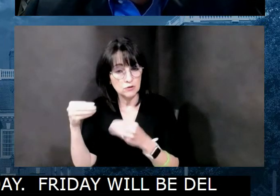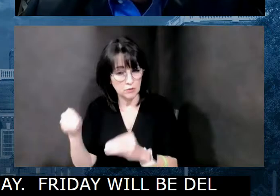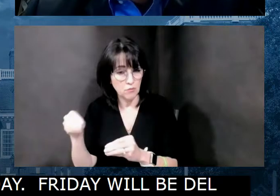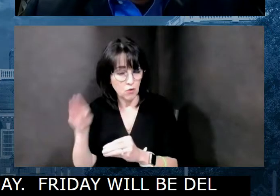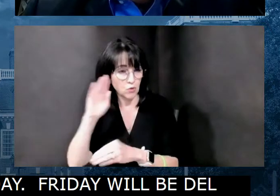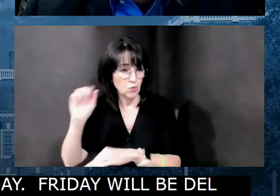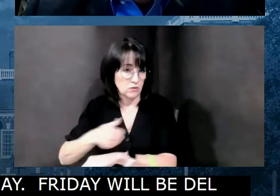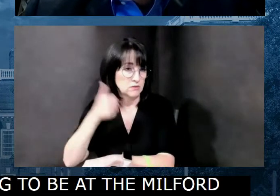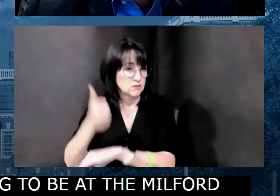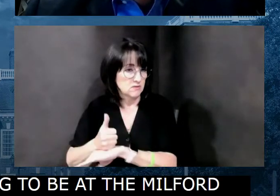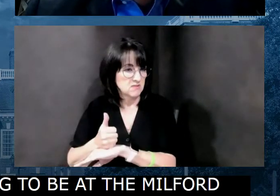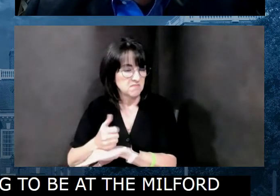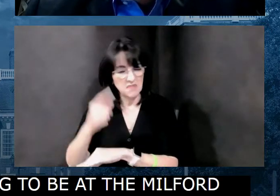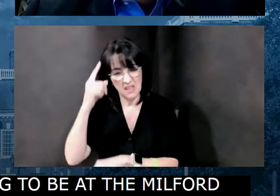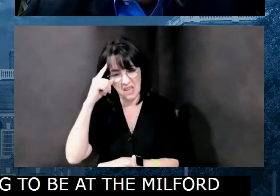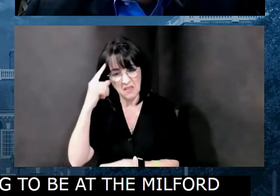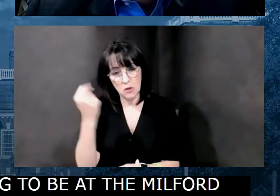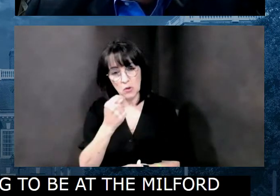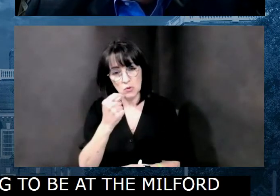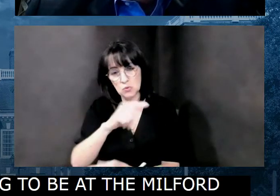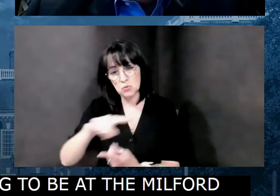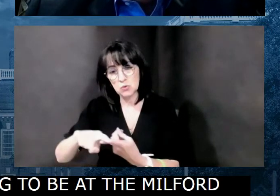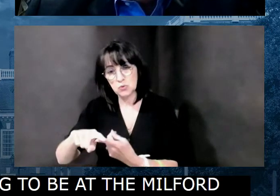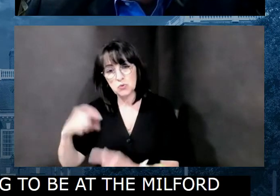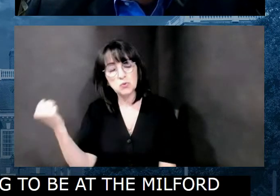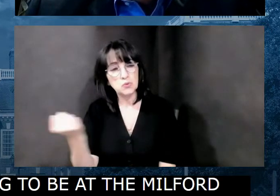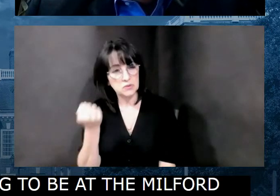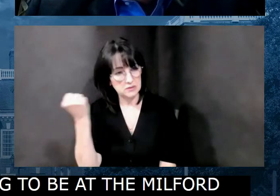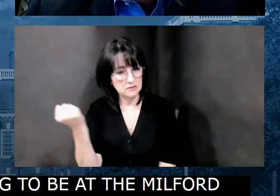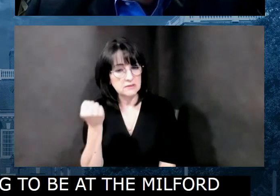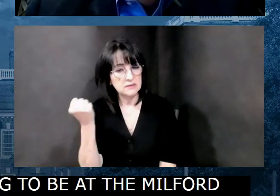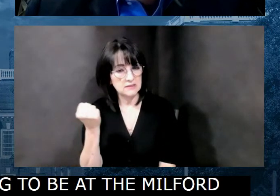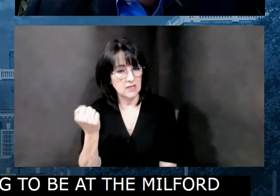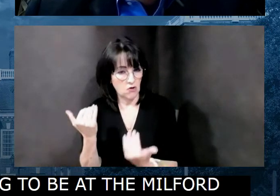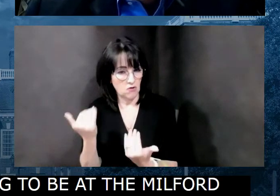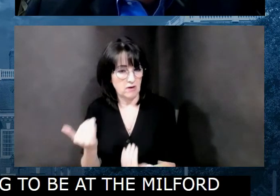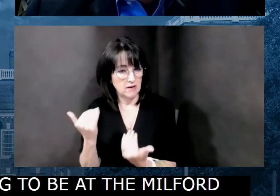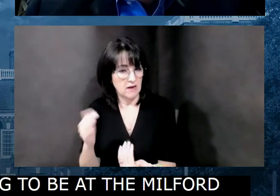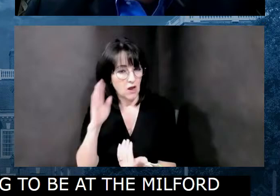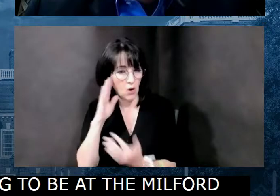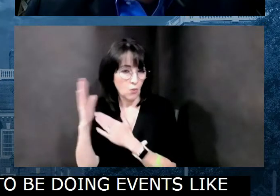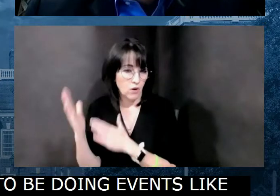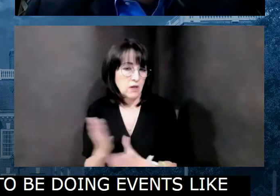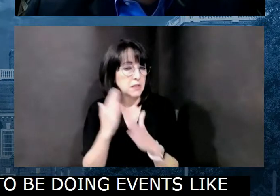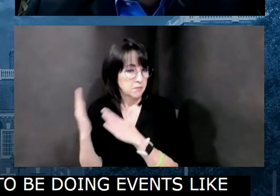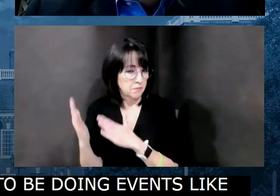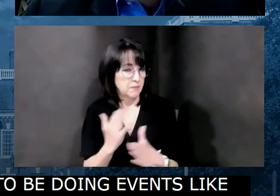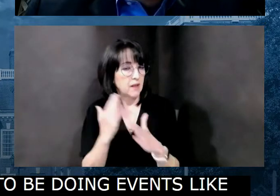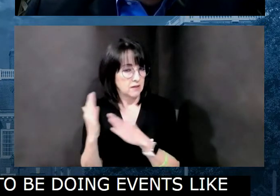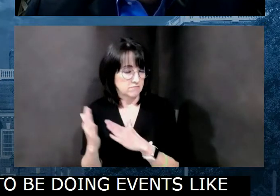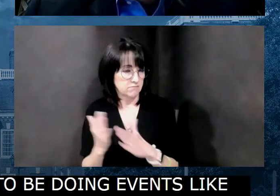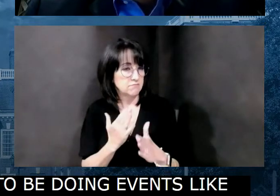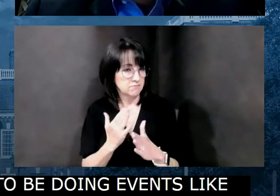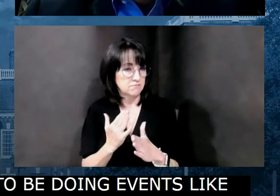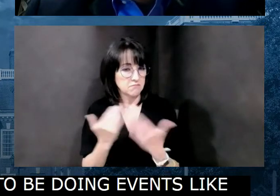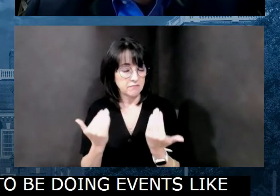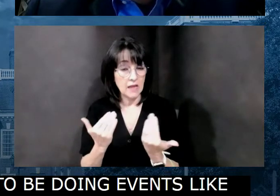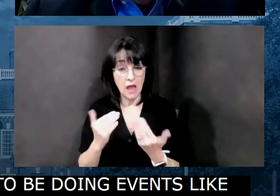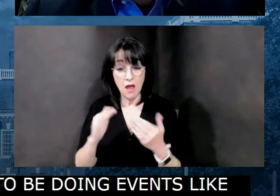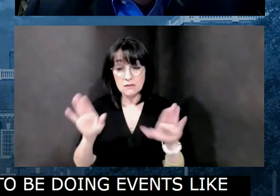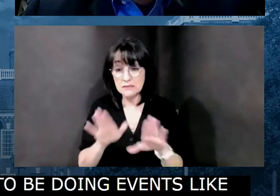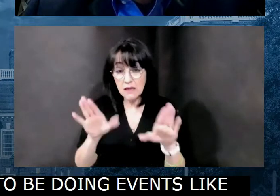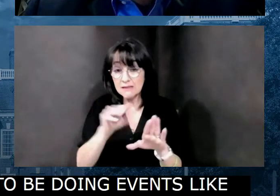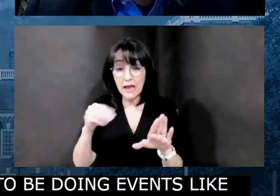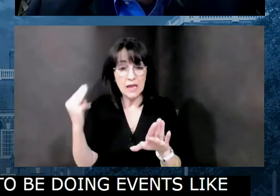probably Tuesdays through Saturdays, and others as needed as we identify where will be a good area to have them. So that's it for us this